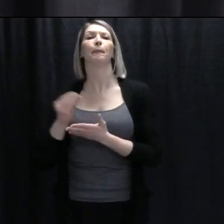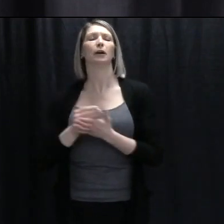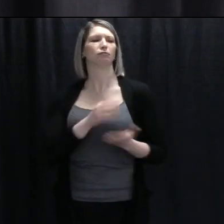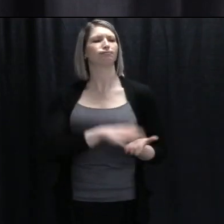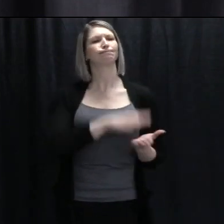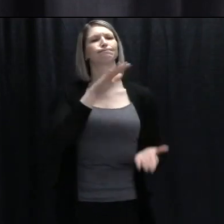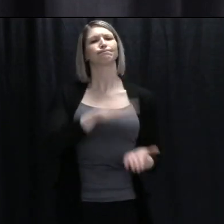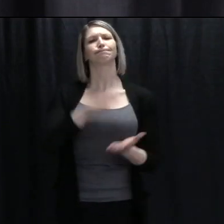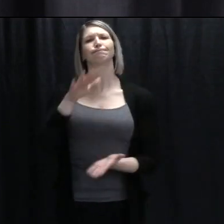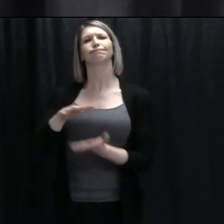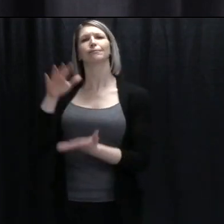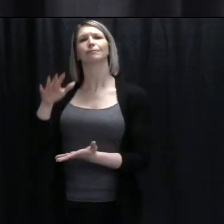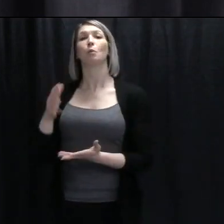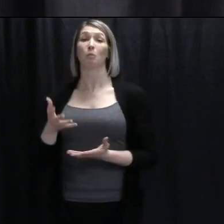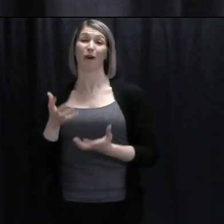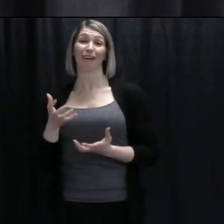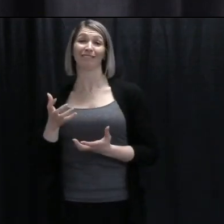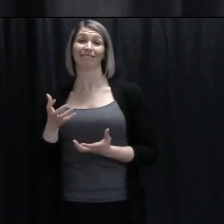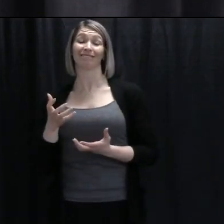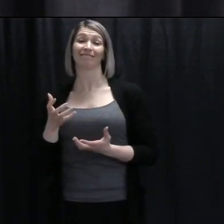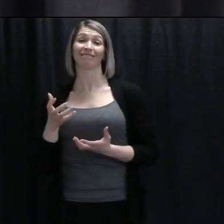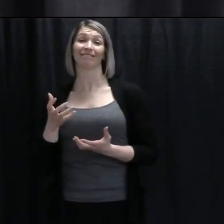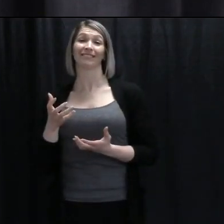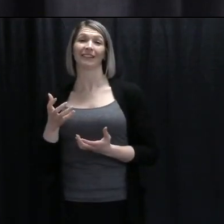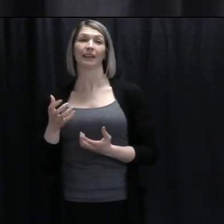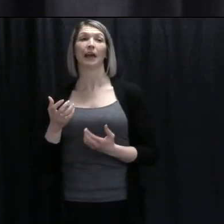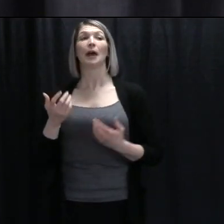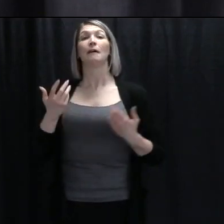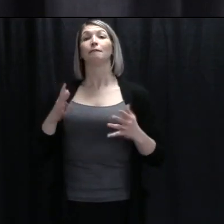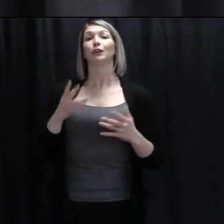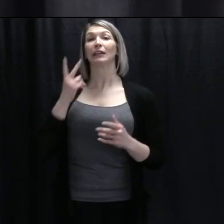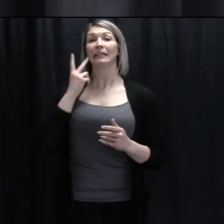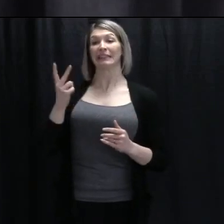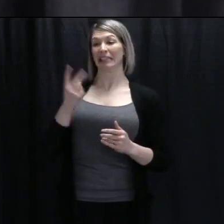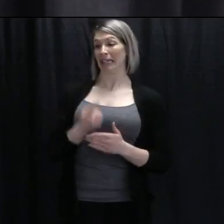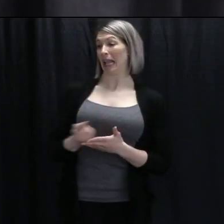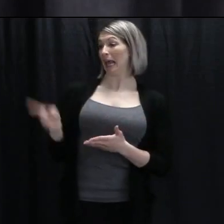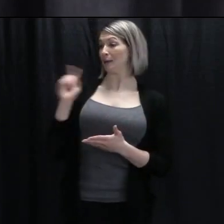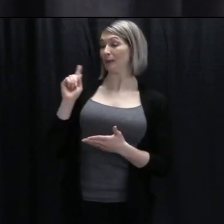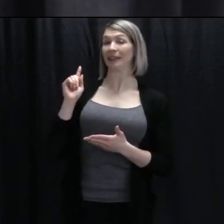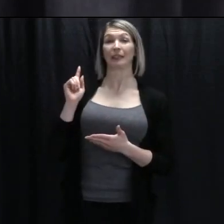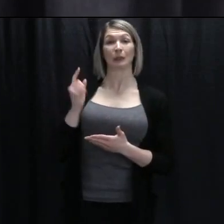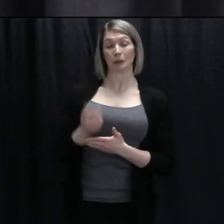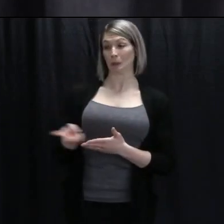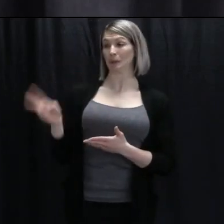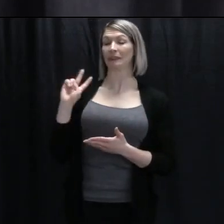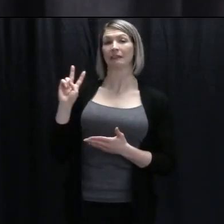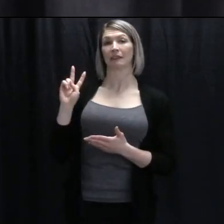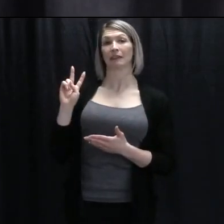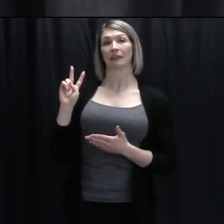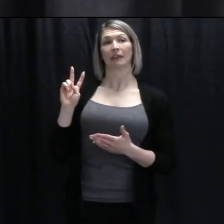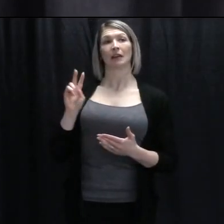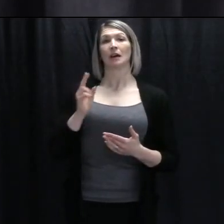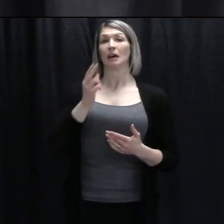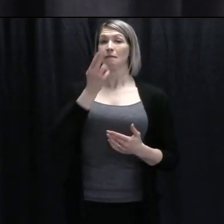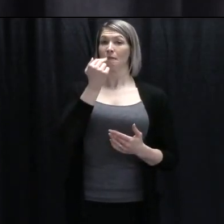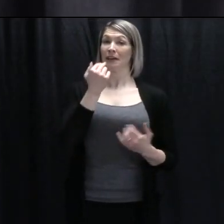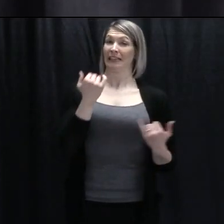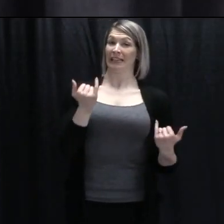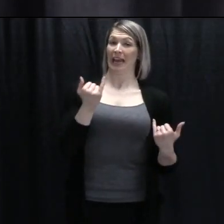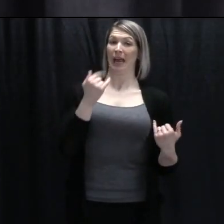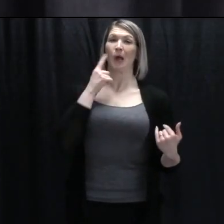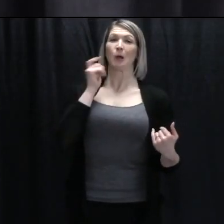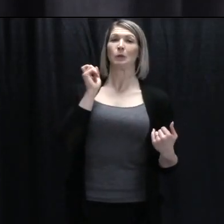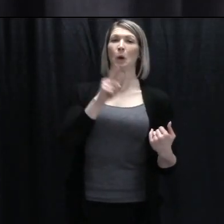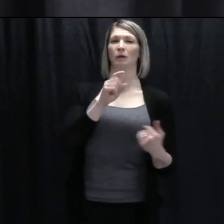up. We have seen examples of how it can be done well, and my attention was drawn today to Costco, for